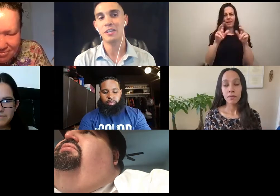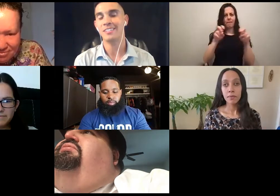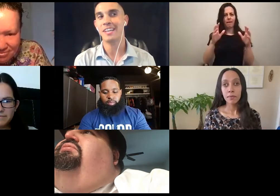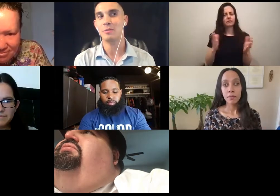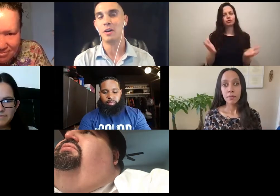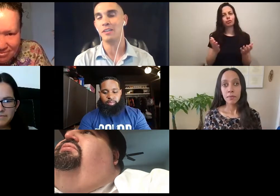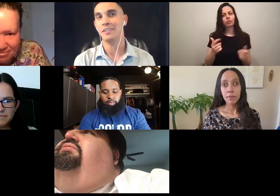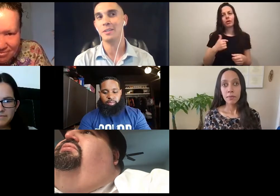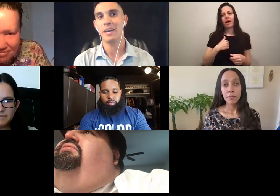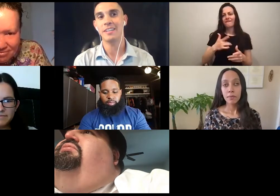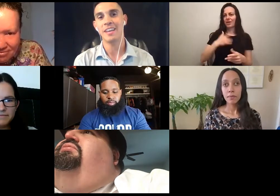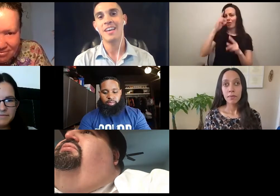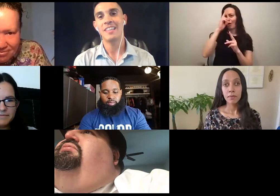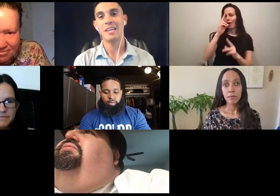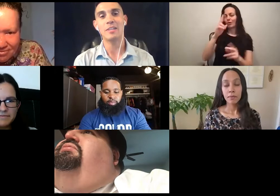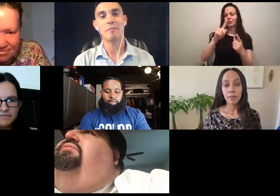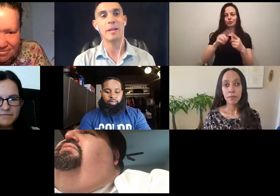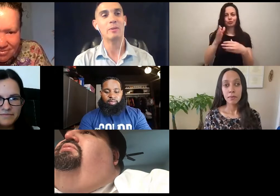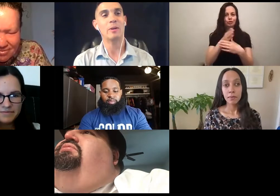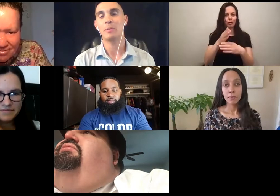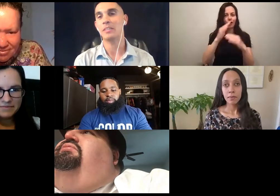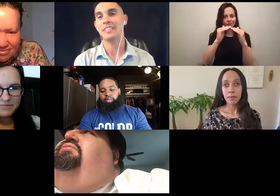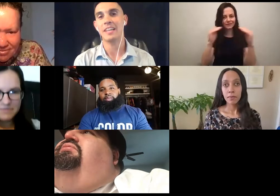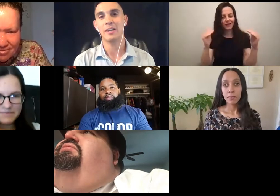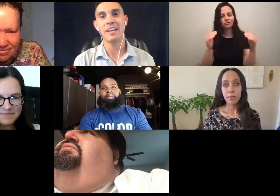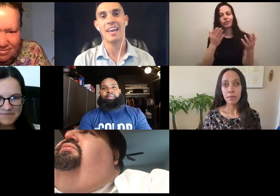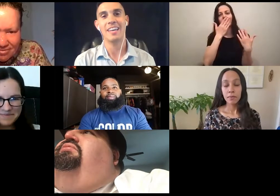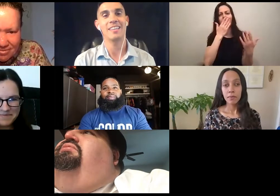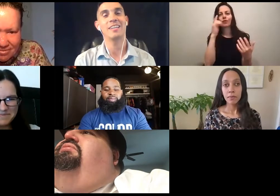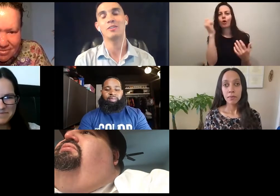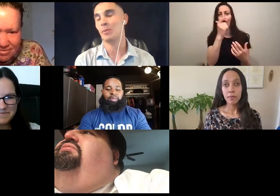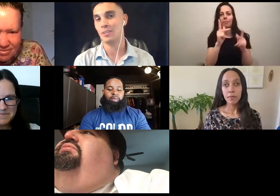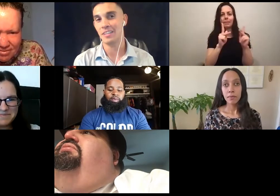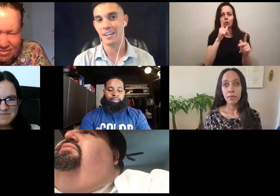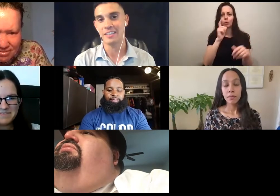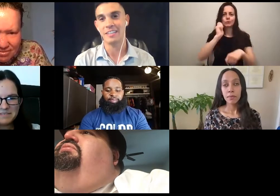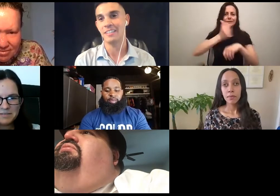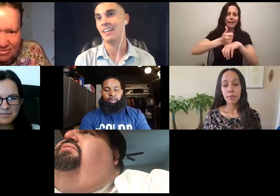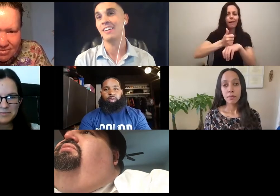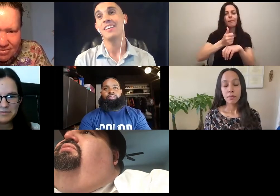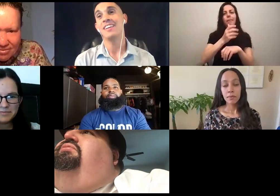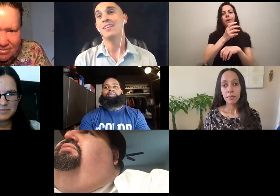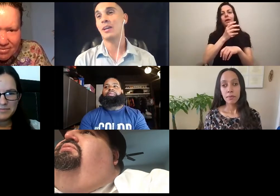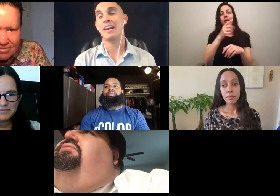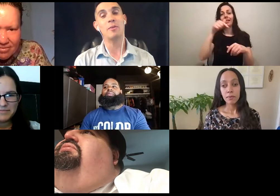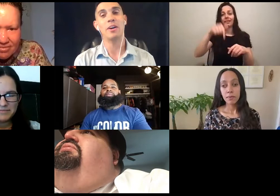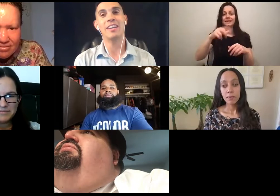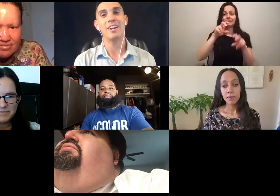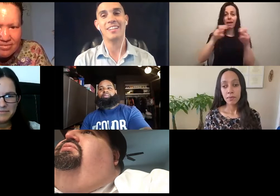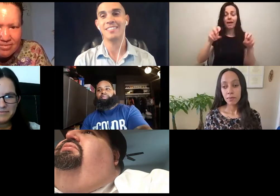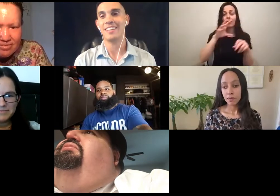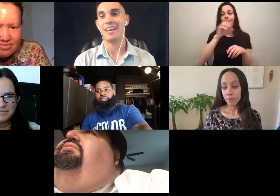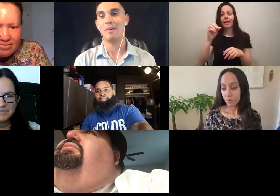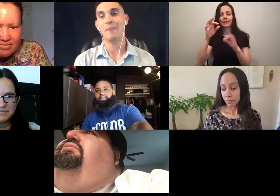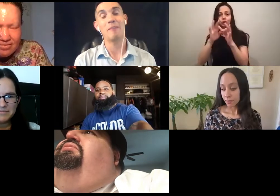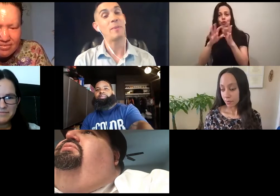honored to share the stage with all of you, and thank you to everybody who helped put this together and the interpreters in the audience. And it's great to have you all here